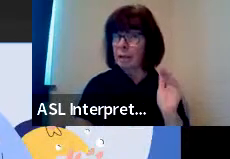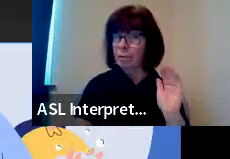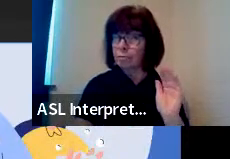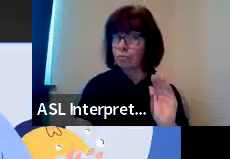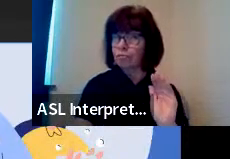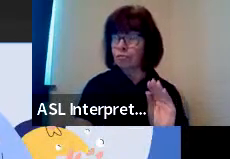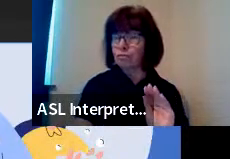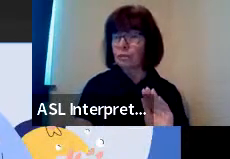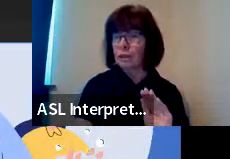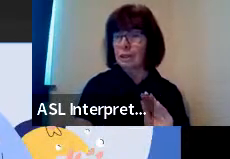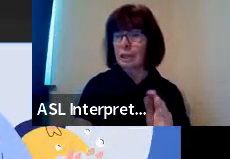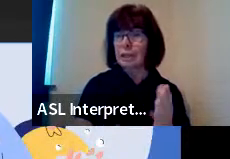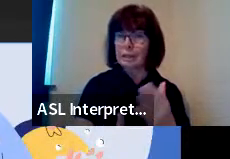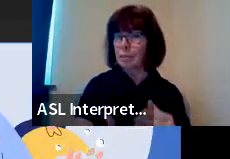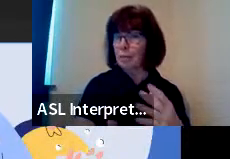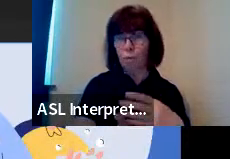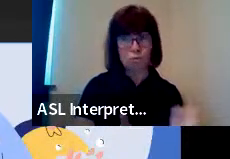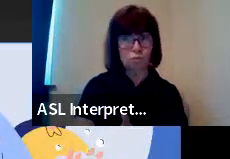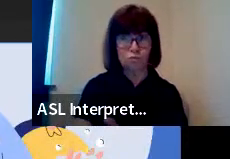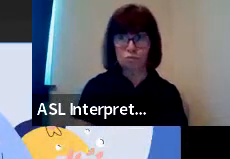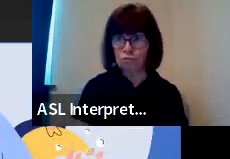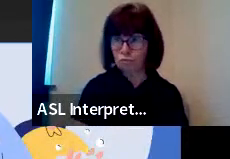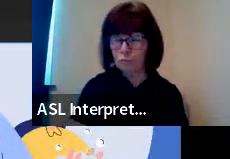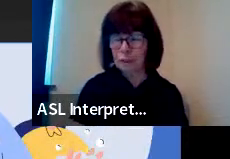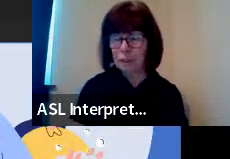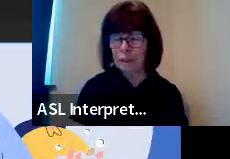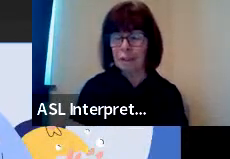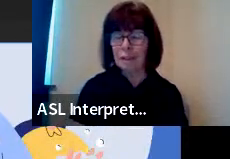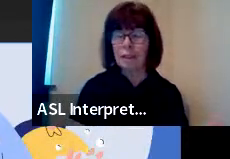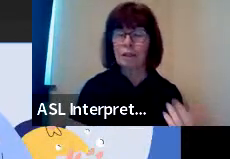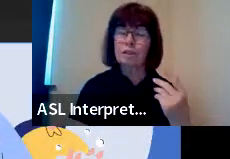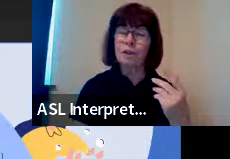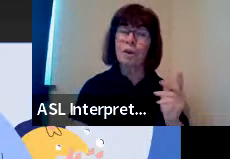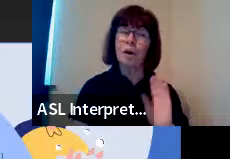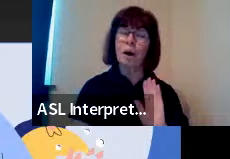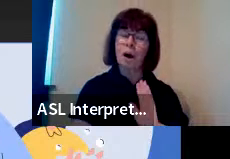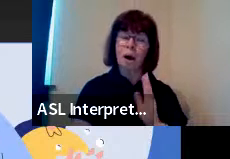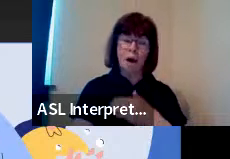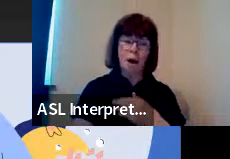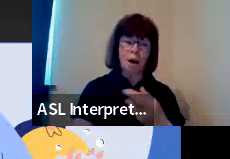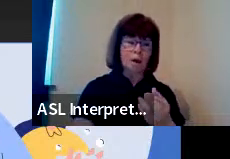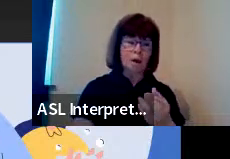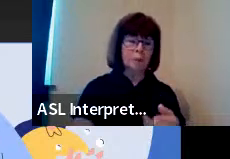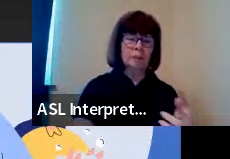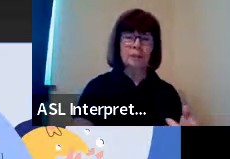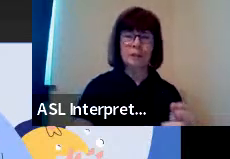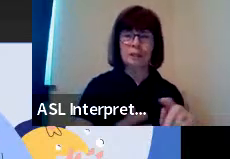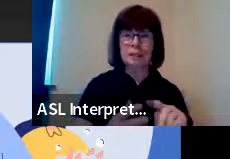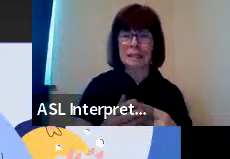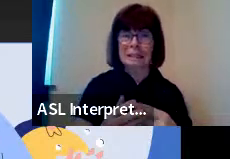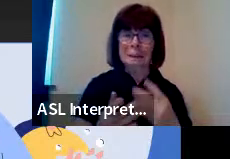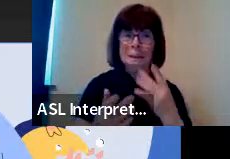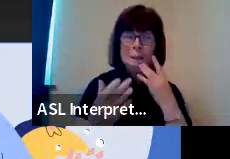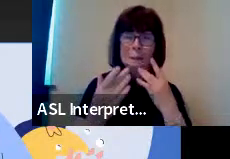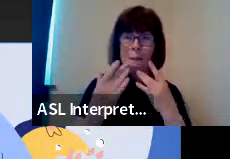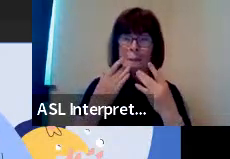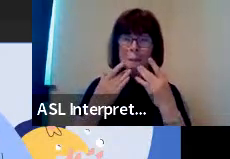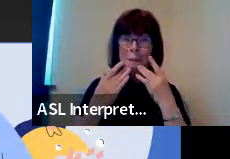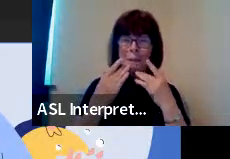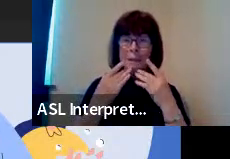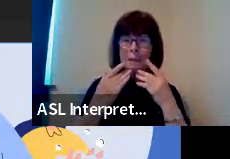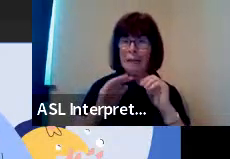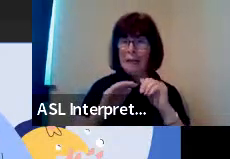some of those will be going away. So as our resources start to tighten, how is it that we can